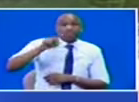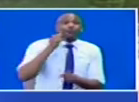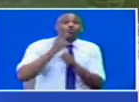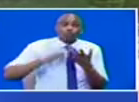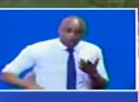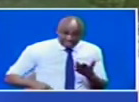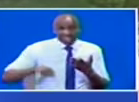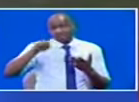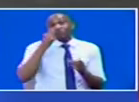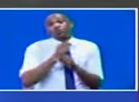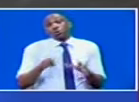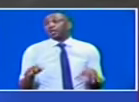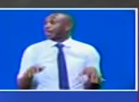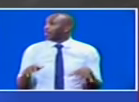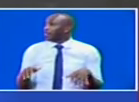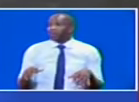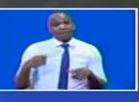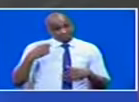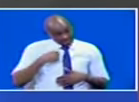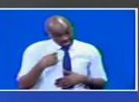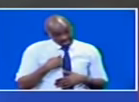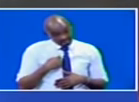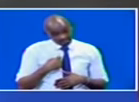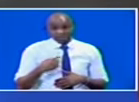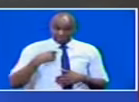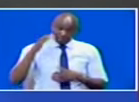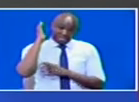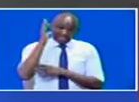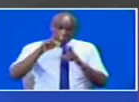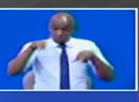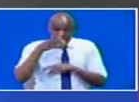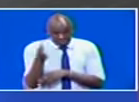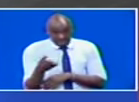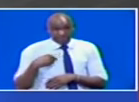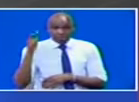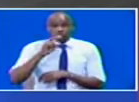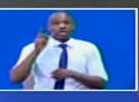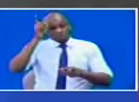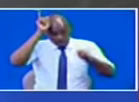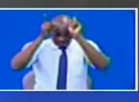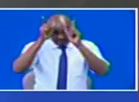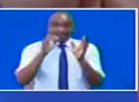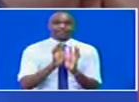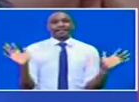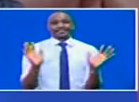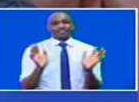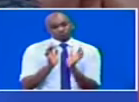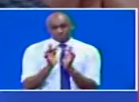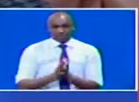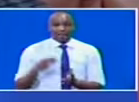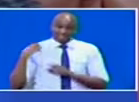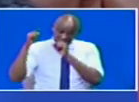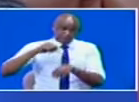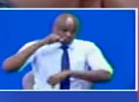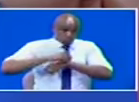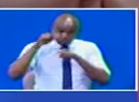really much to do. I'm actually around the lecture halls. I'm only using Wi-Fi around. That's the main thing I'm doing around. I came to school